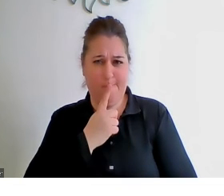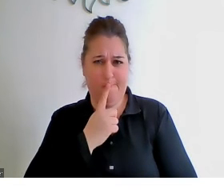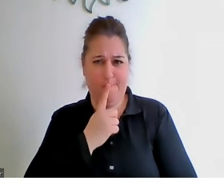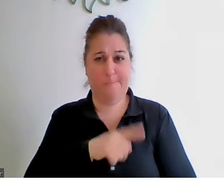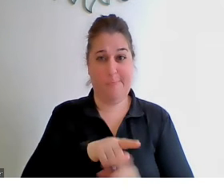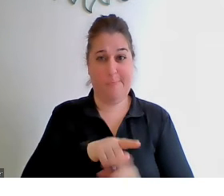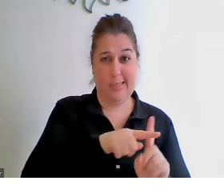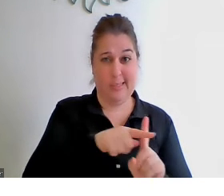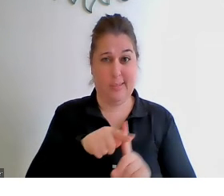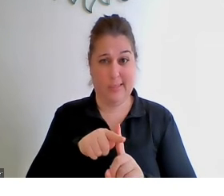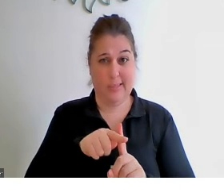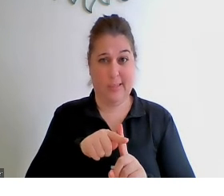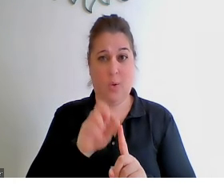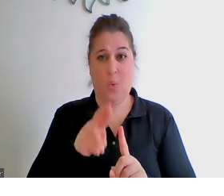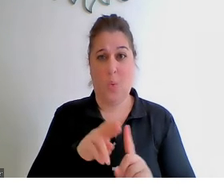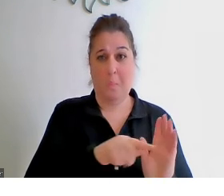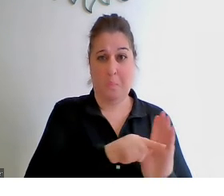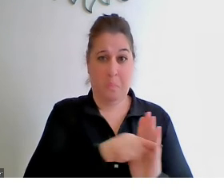are they the same signs